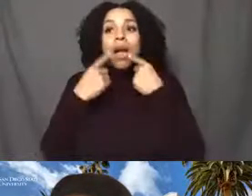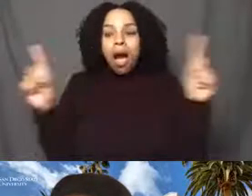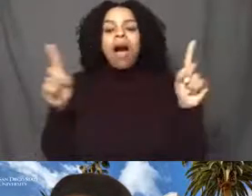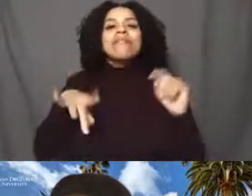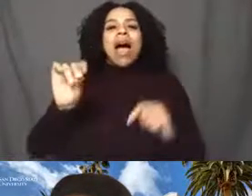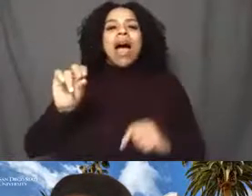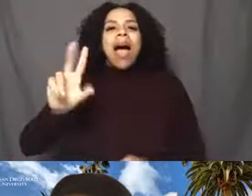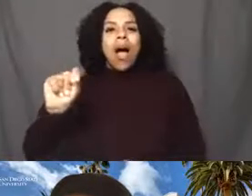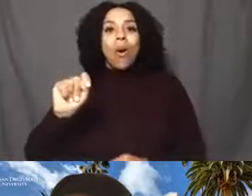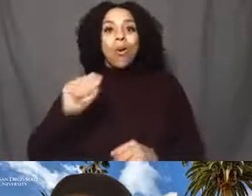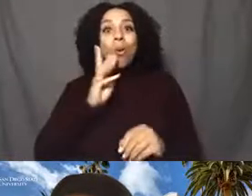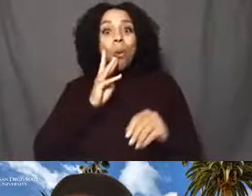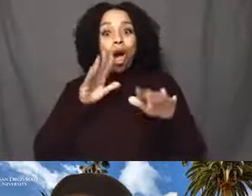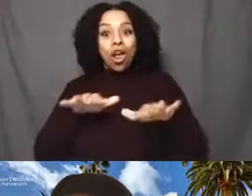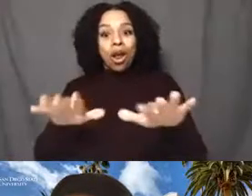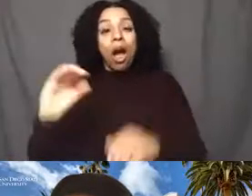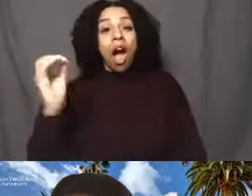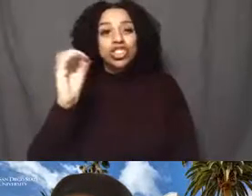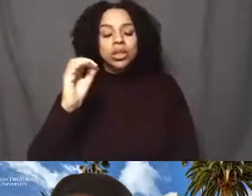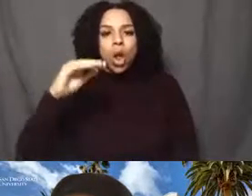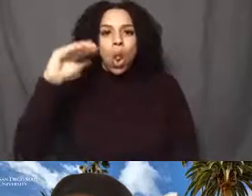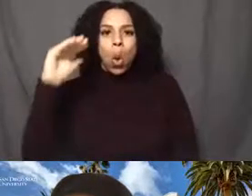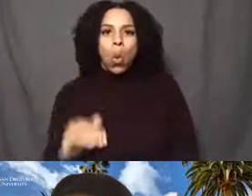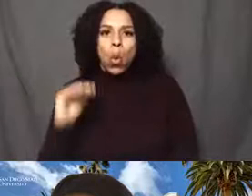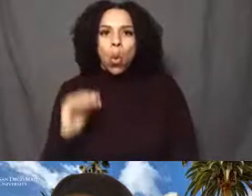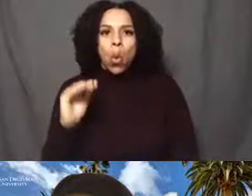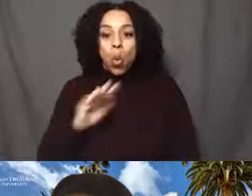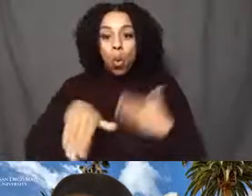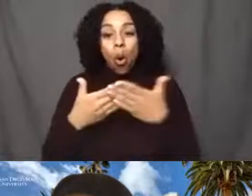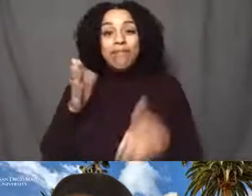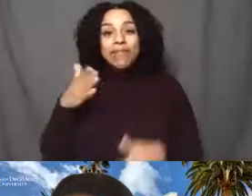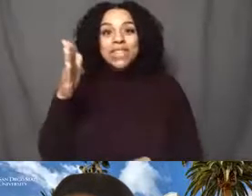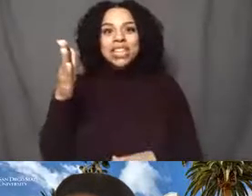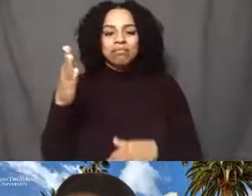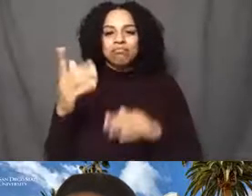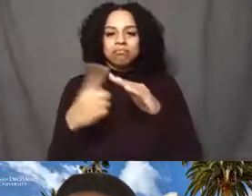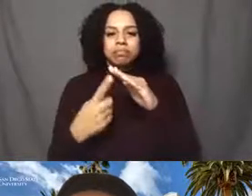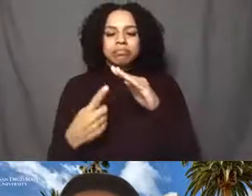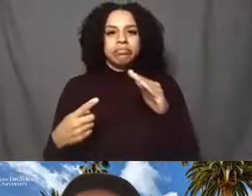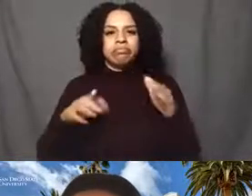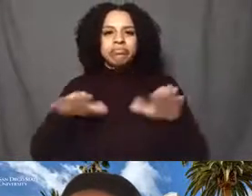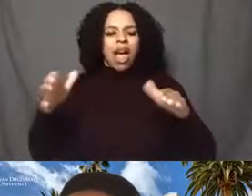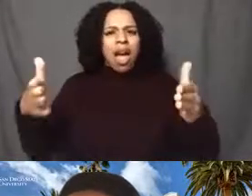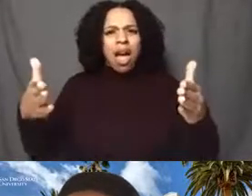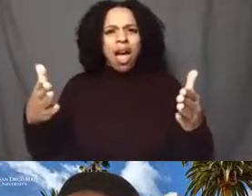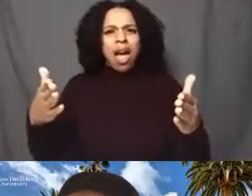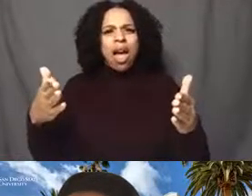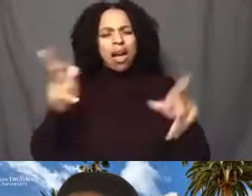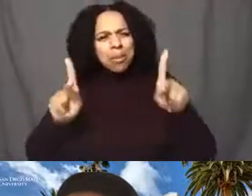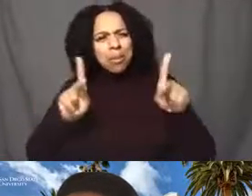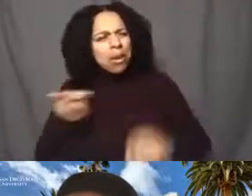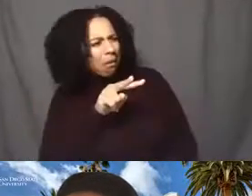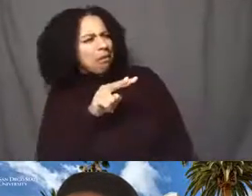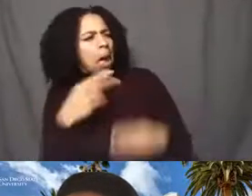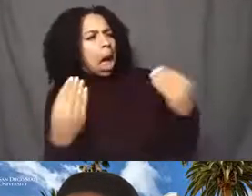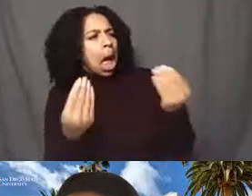in the water were too low and all the fish had drowned. Upon hearing the news, many had questions like, how does a fish